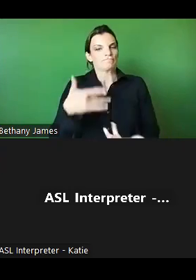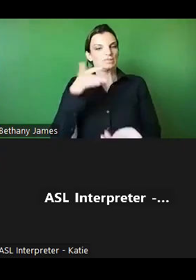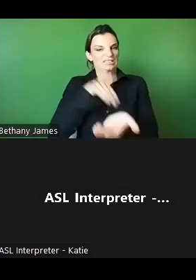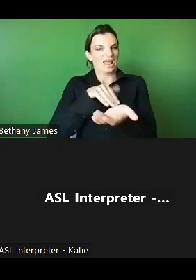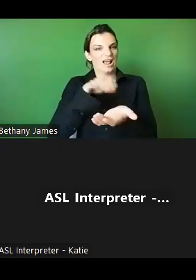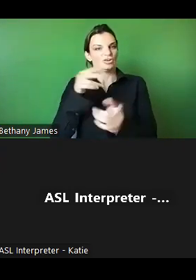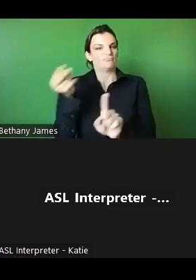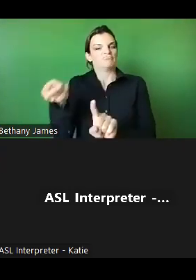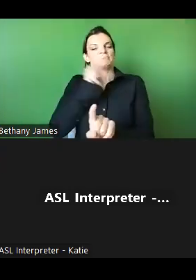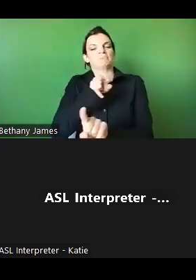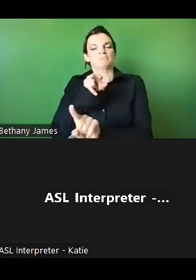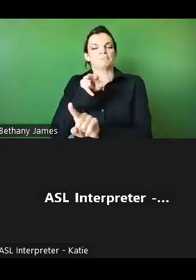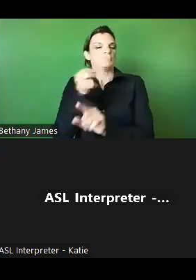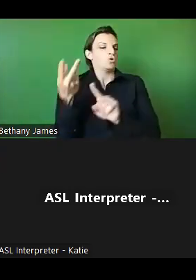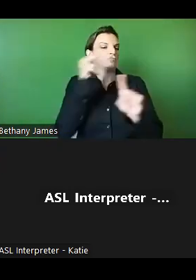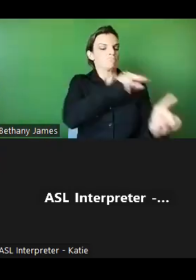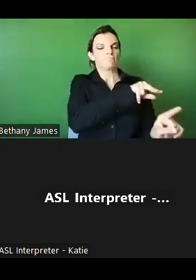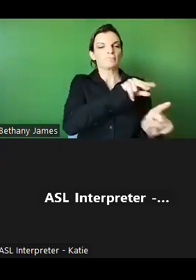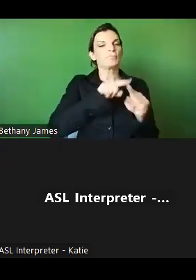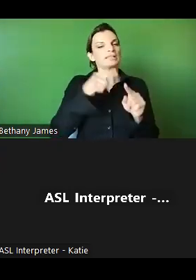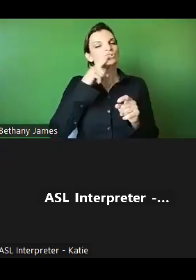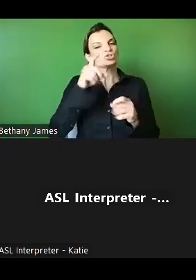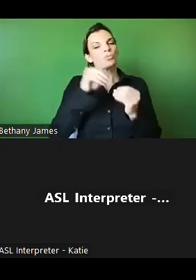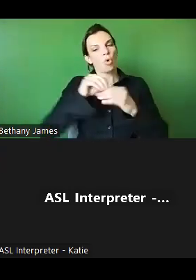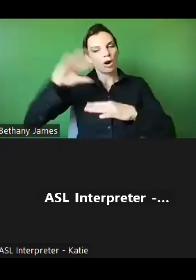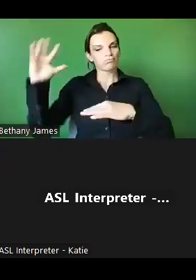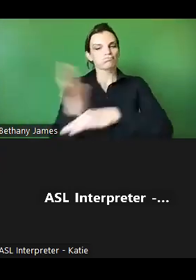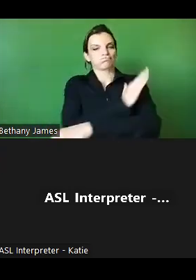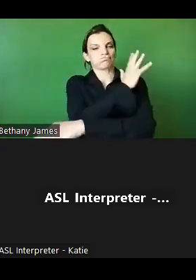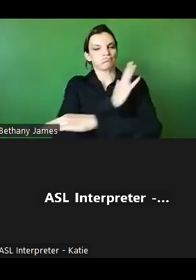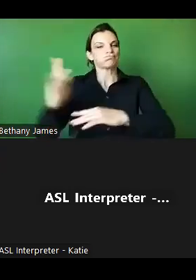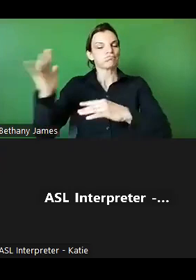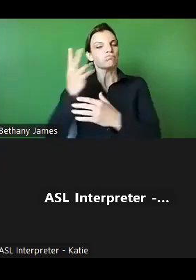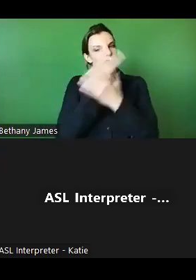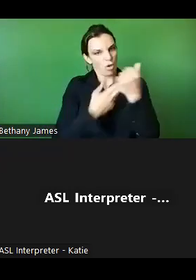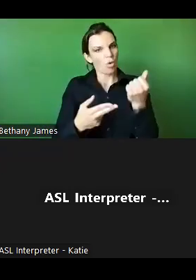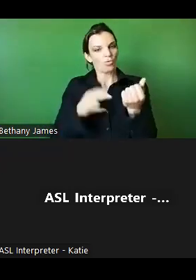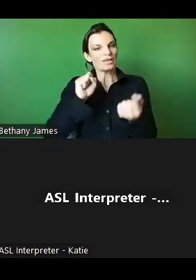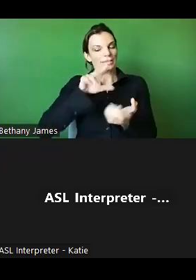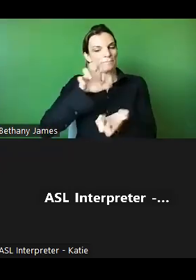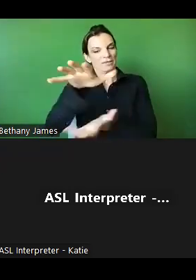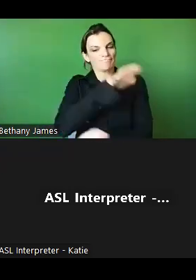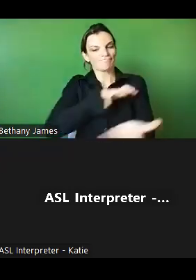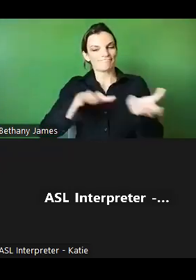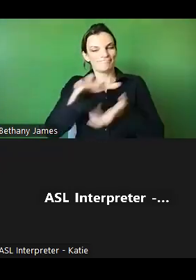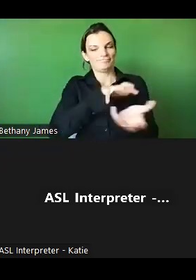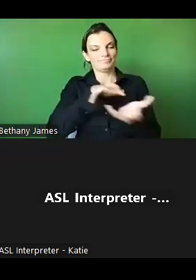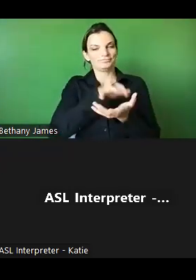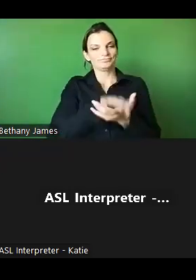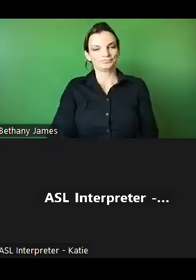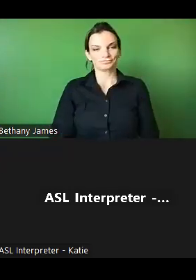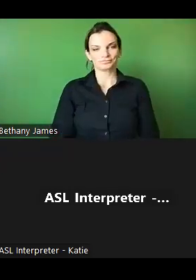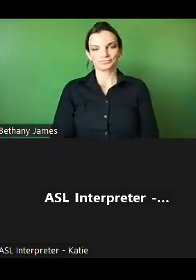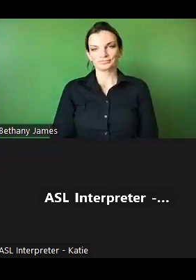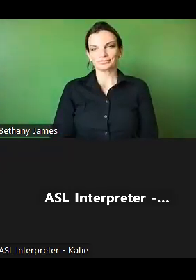approach. And as we discussed this, we thought that perhaps either or disease